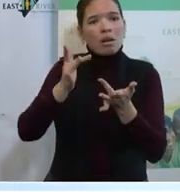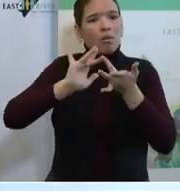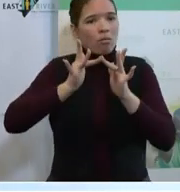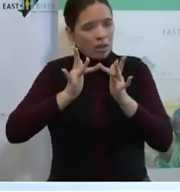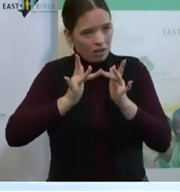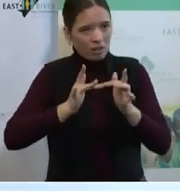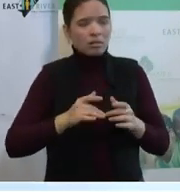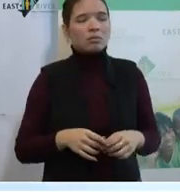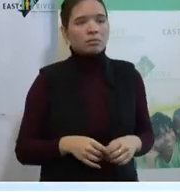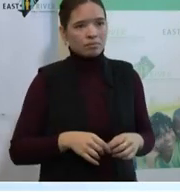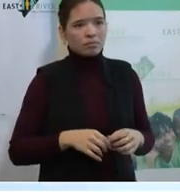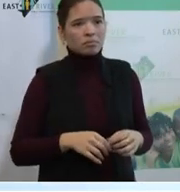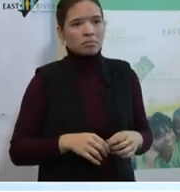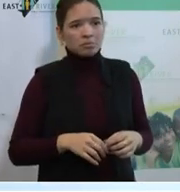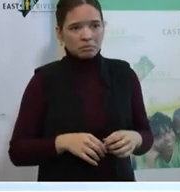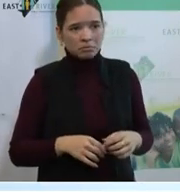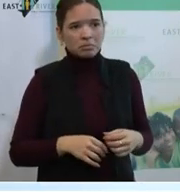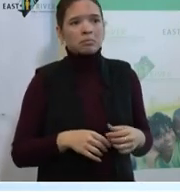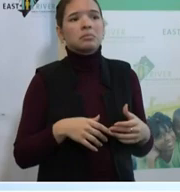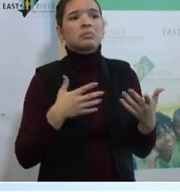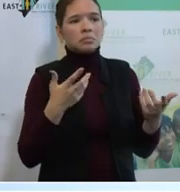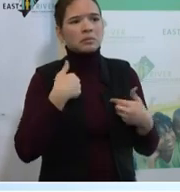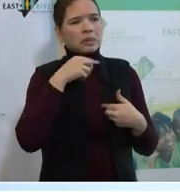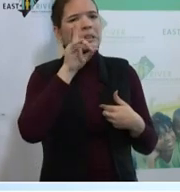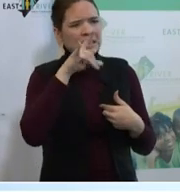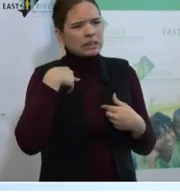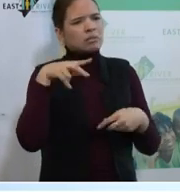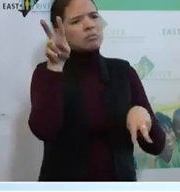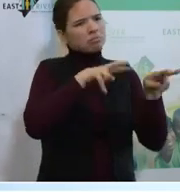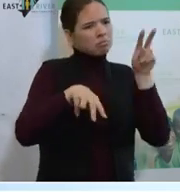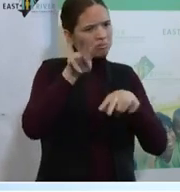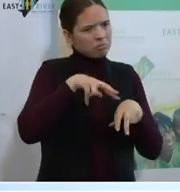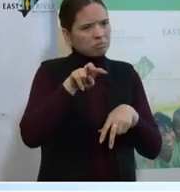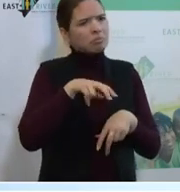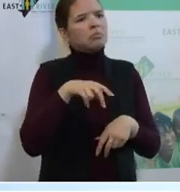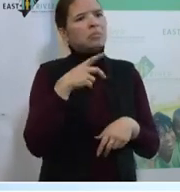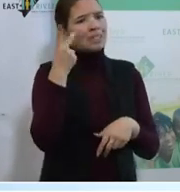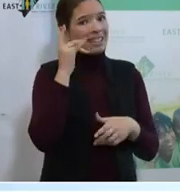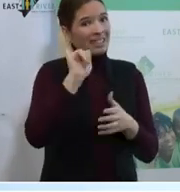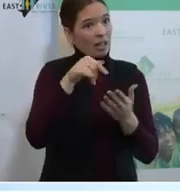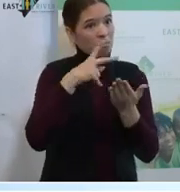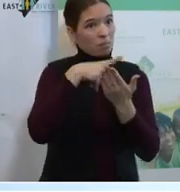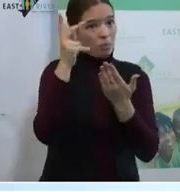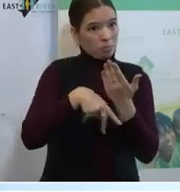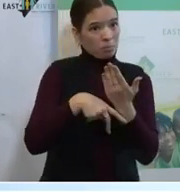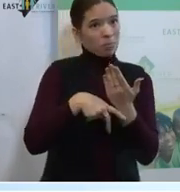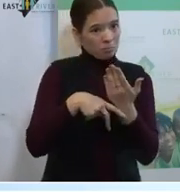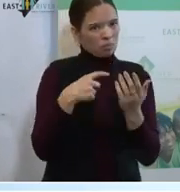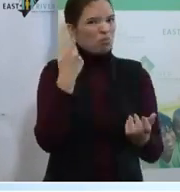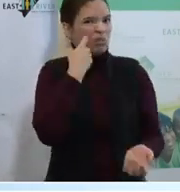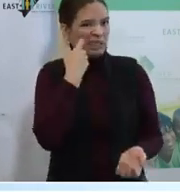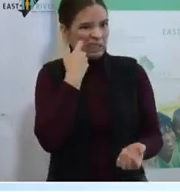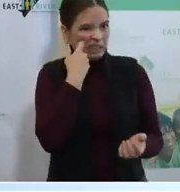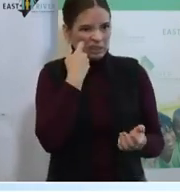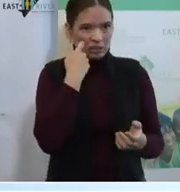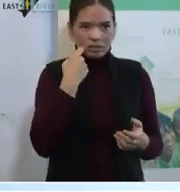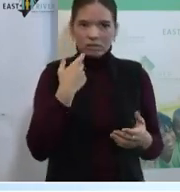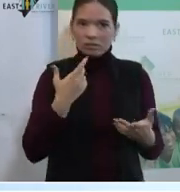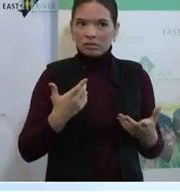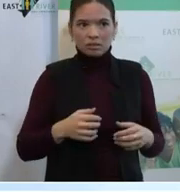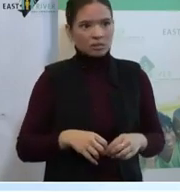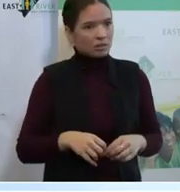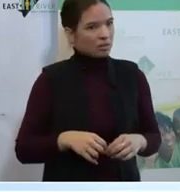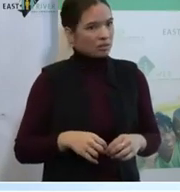where the subject of DPR programming came up. And it's really, I don't go anywhere where somebody's saying